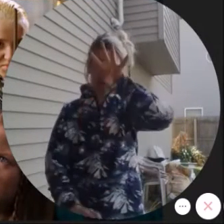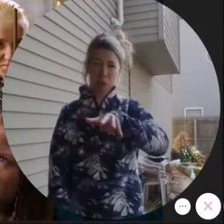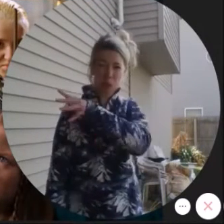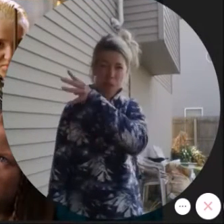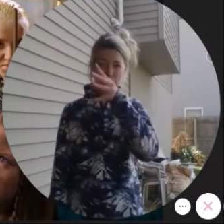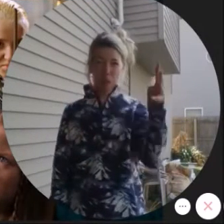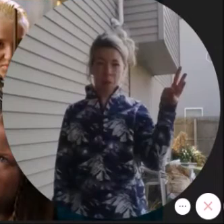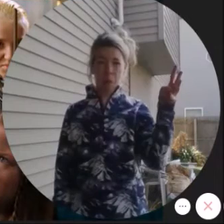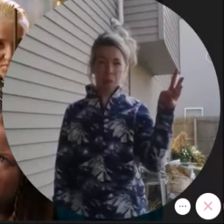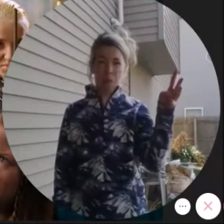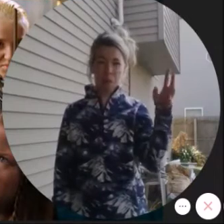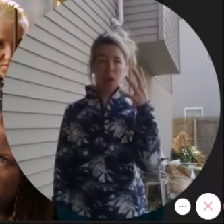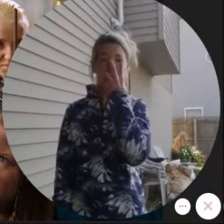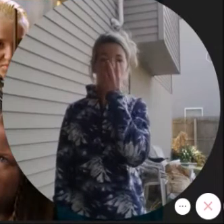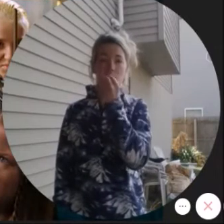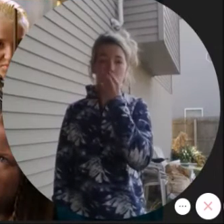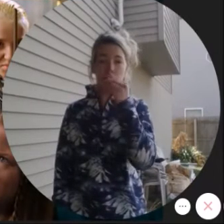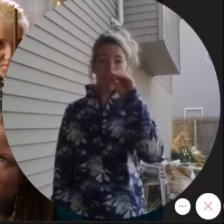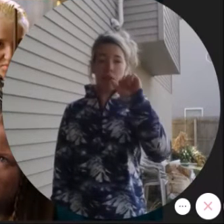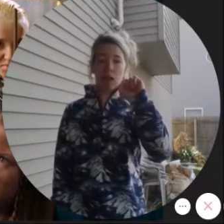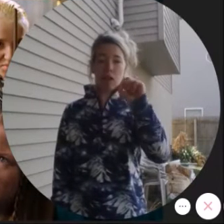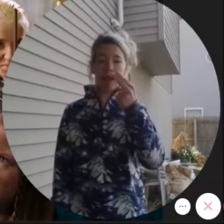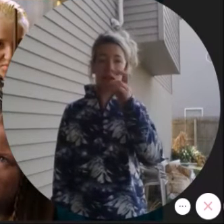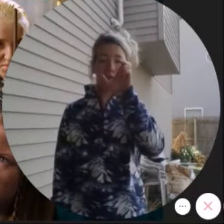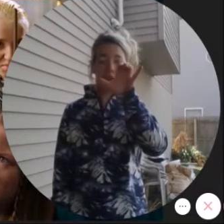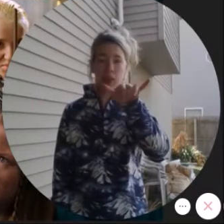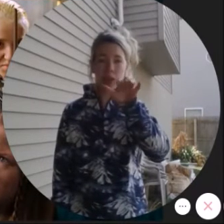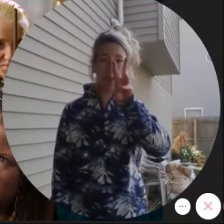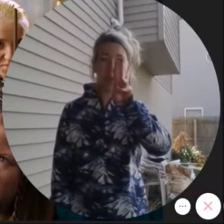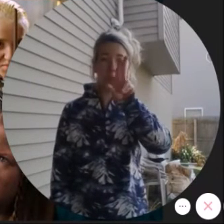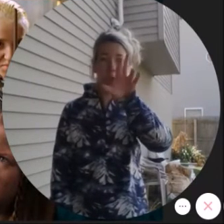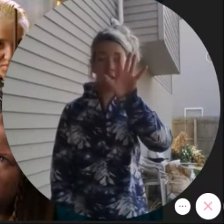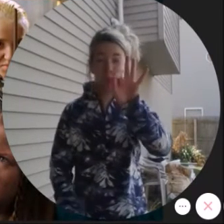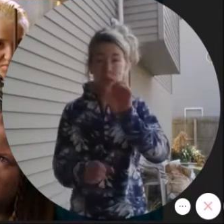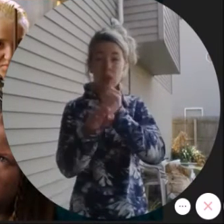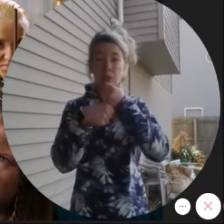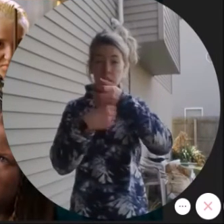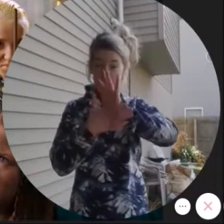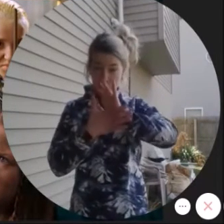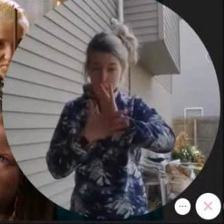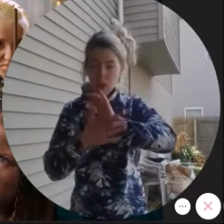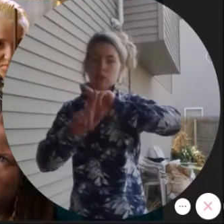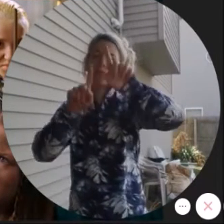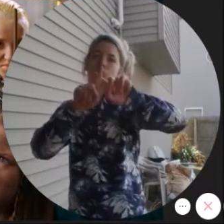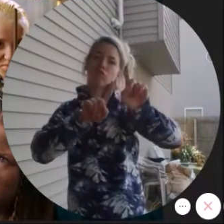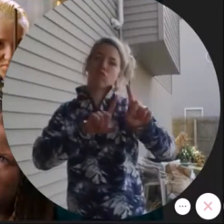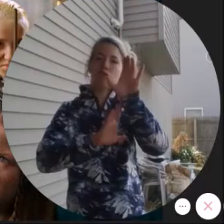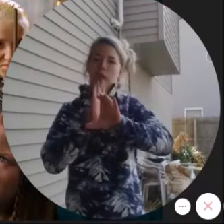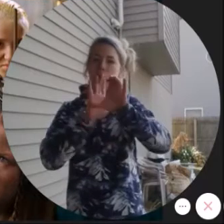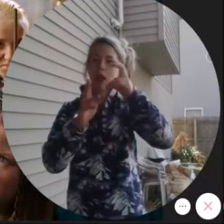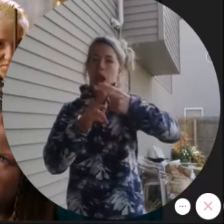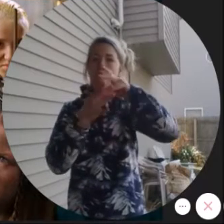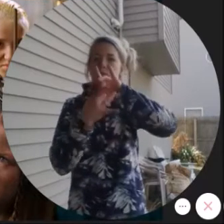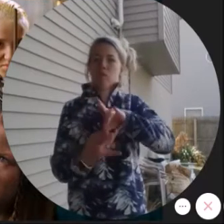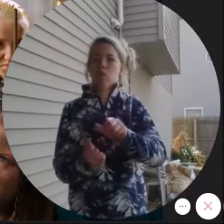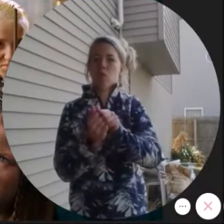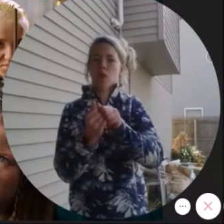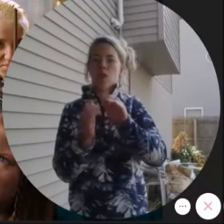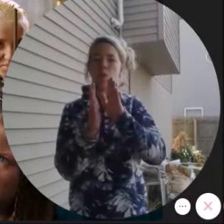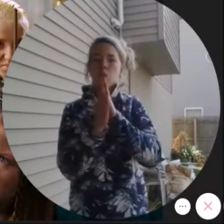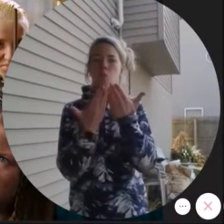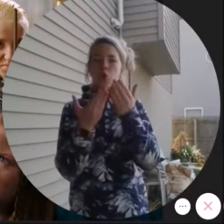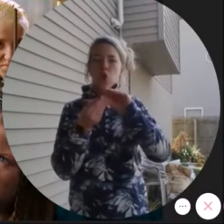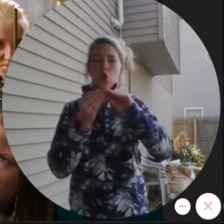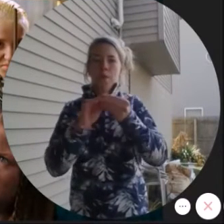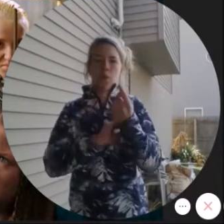There's many different characters that are in this book. So Ashley Wolf, a former staff at ISD,